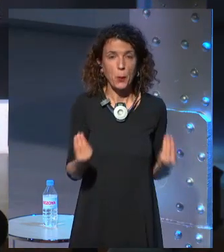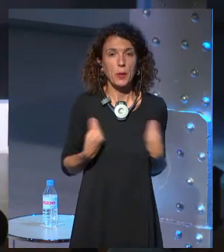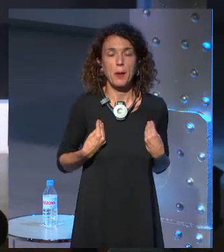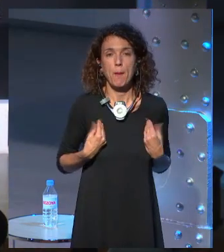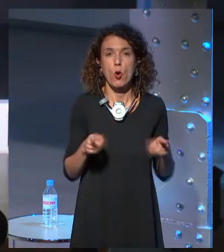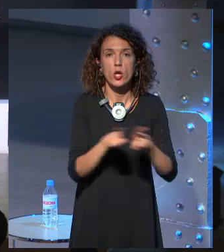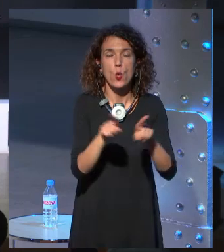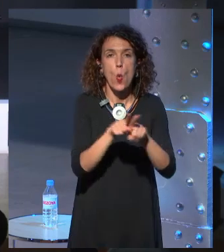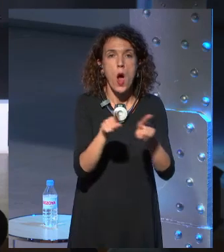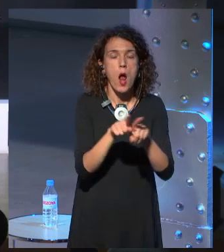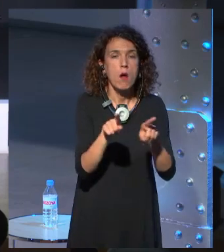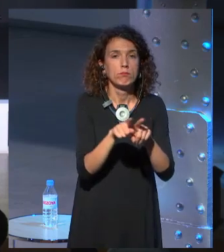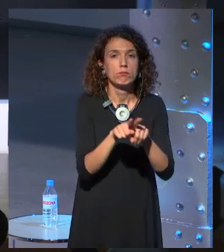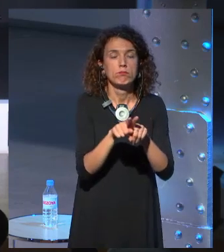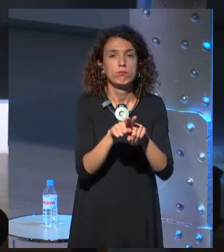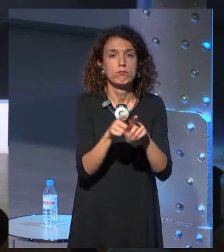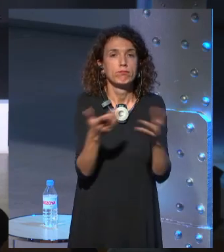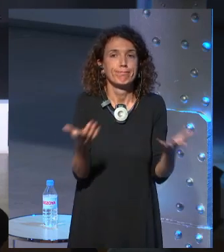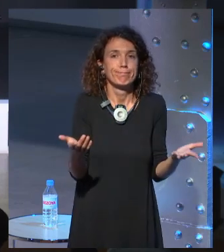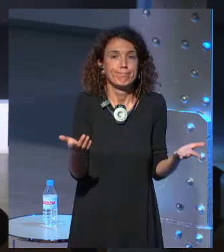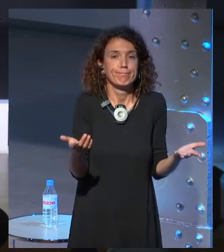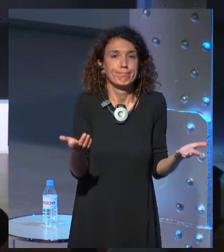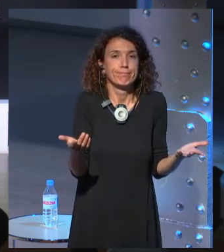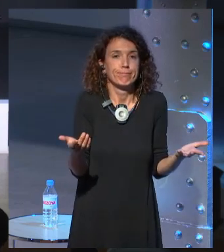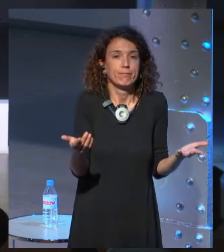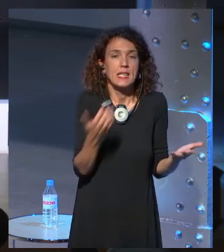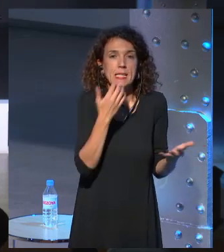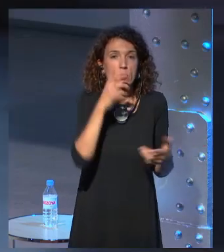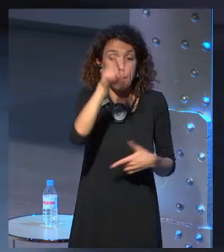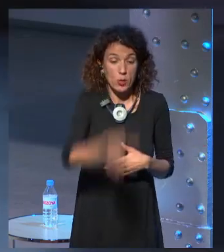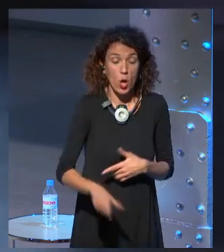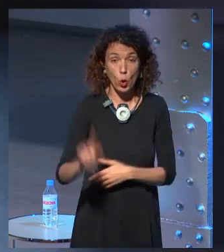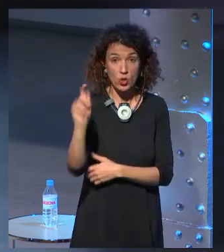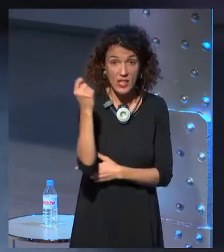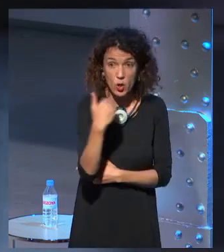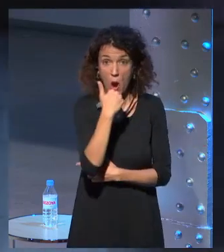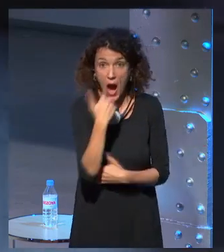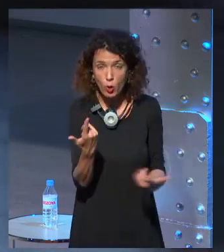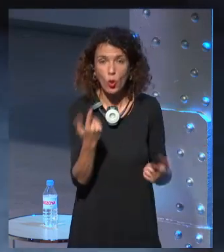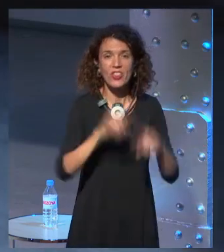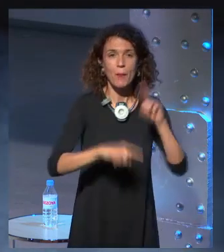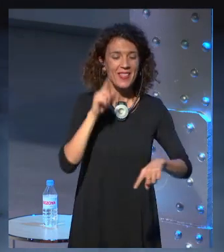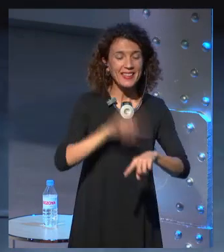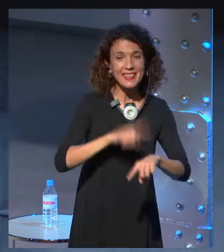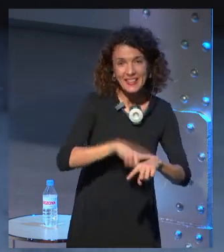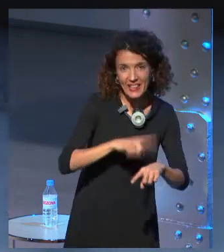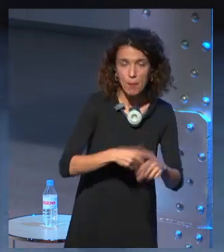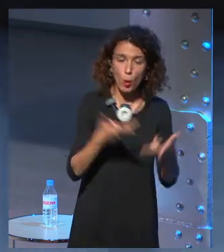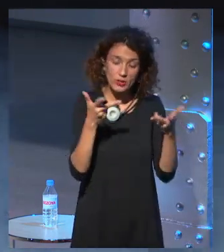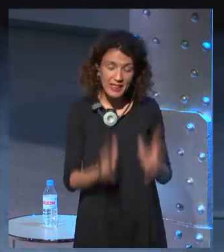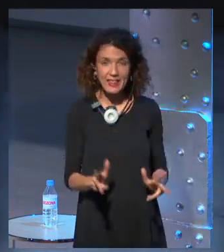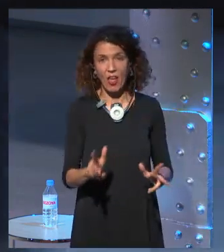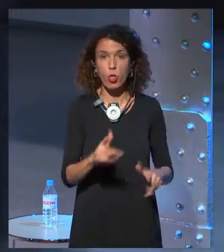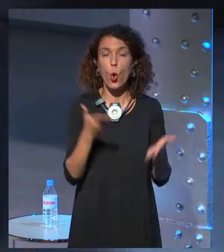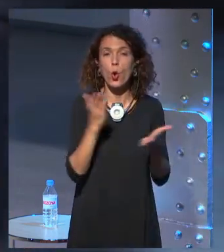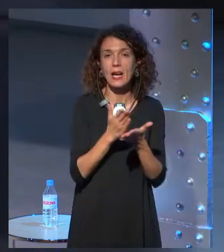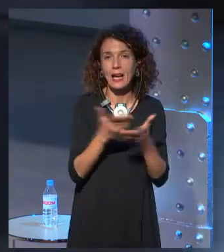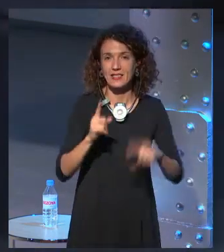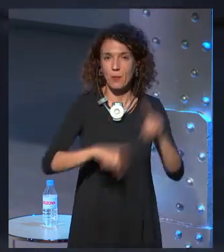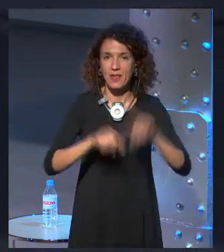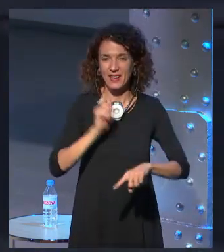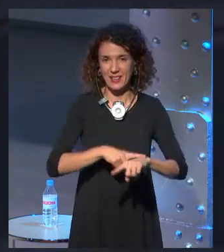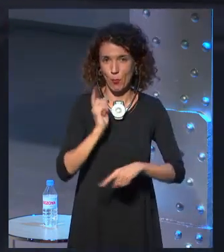long the student has actually sat in the chair. Literally, that's what we do. So if you think about it, how is a class organized? We all have this general sense of